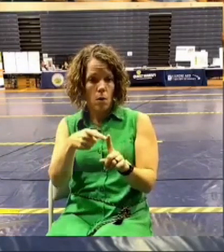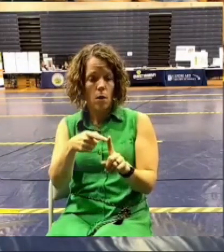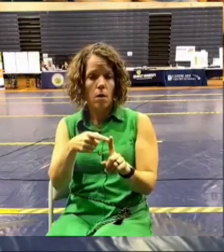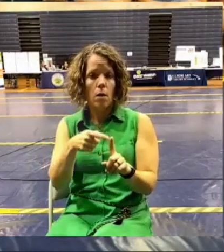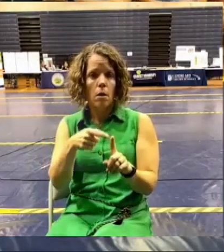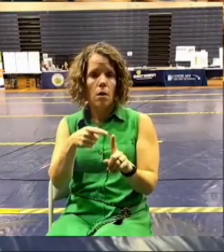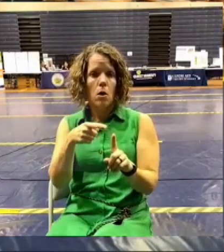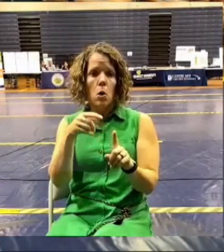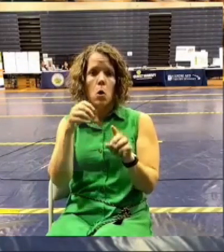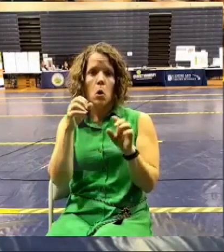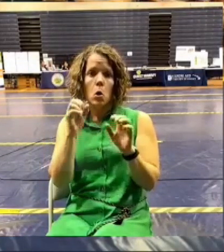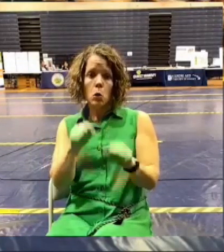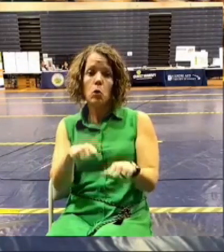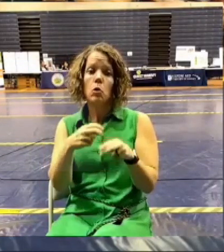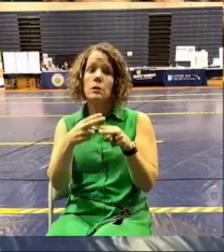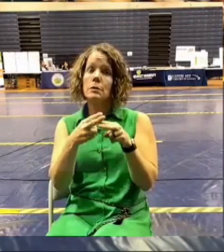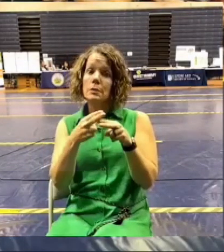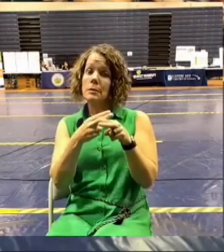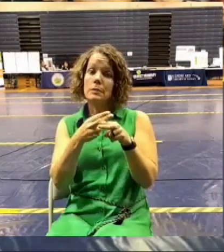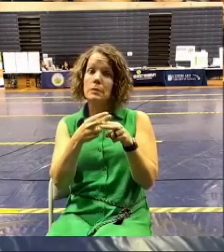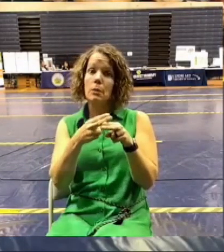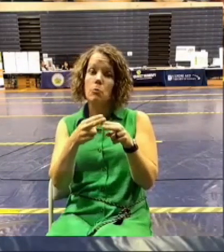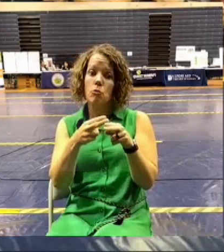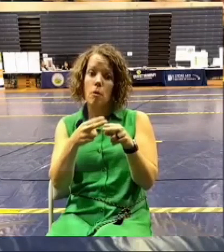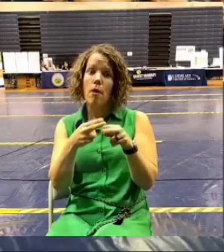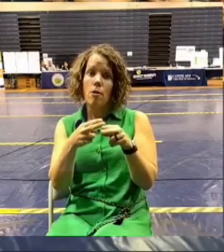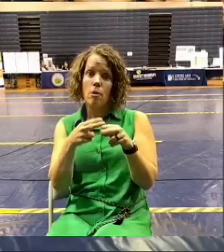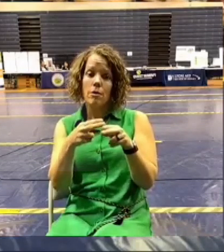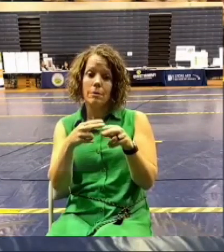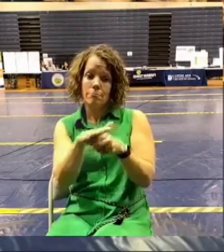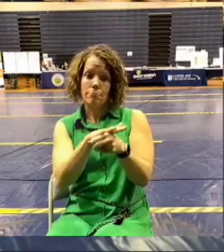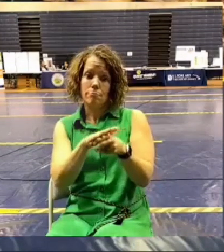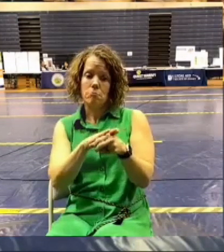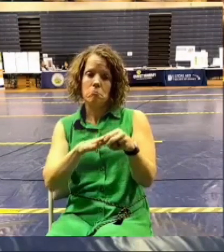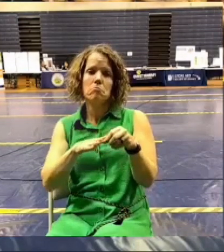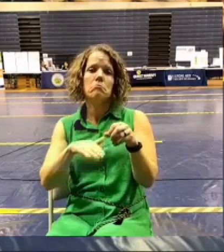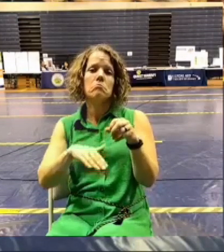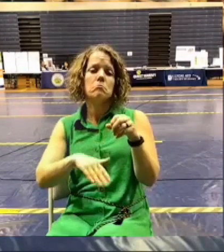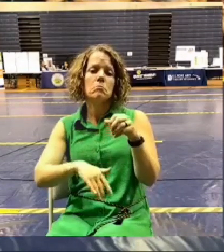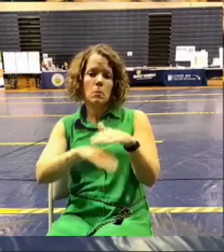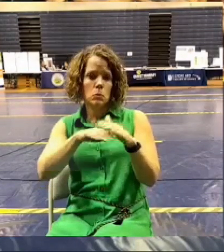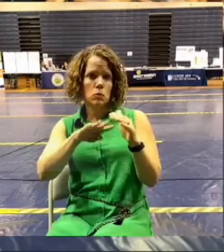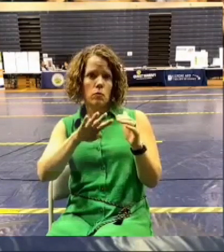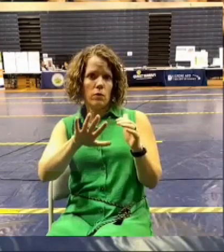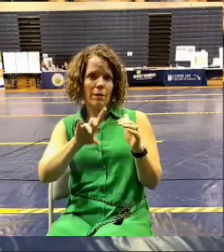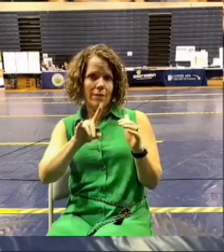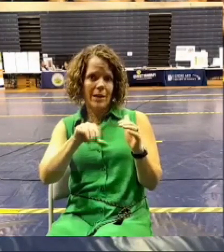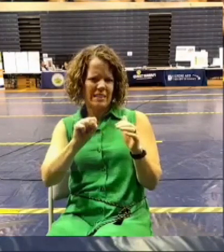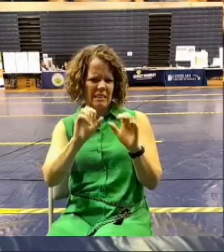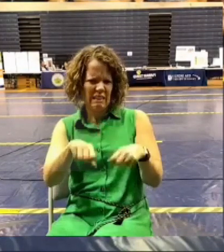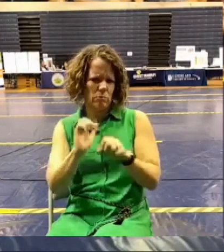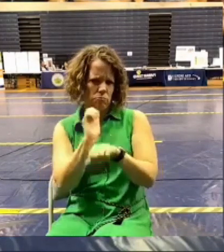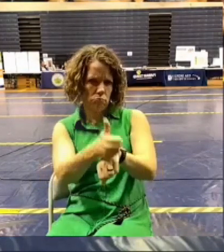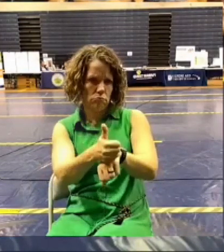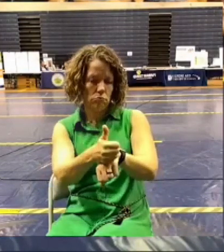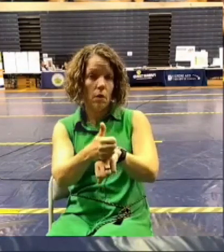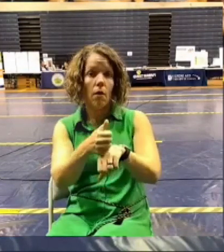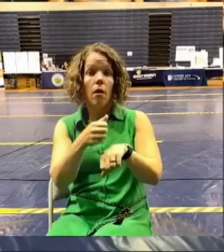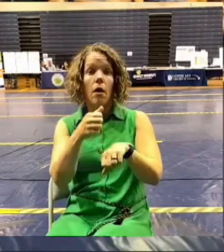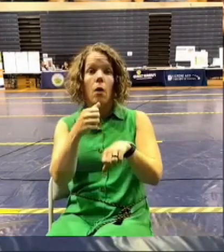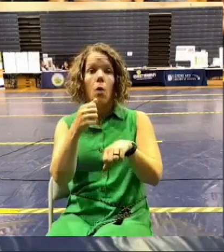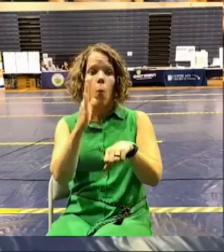do a temporary site there in 45 days. Yes, FEMA might not pick up the tab because they've already invested in a temp